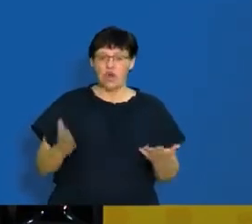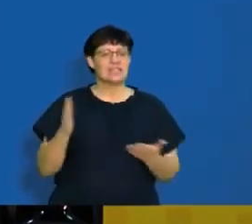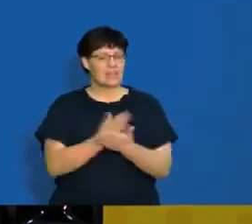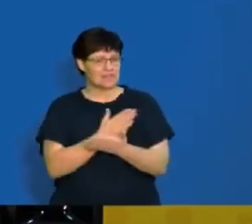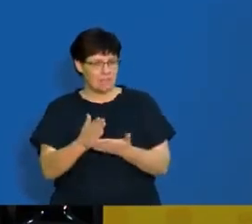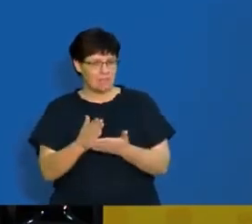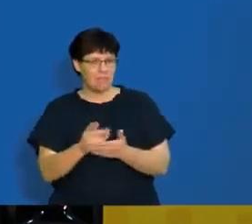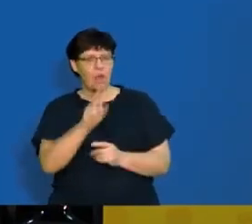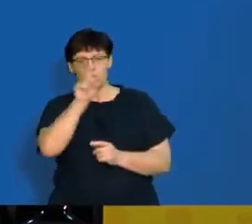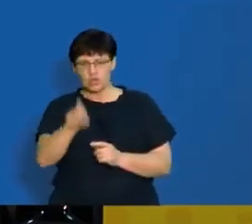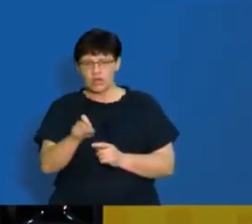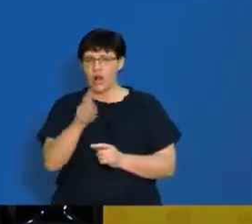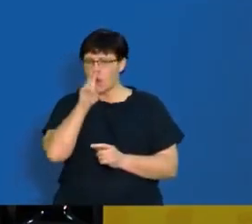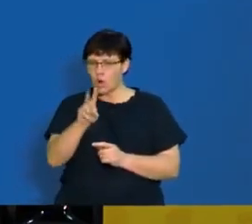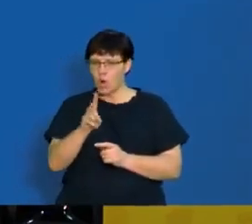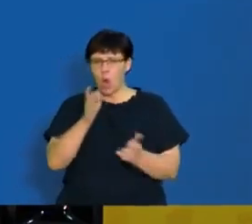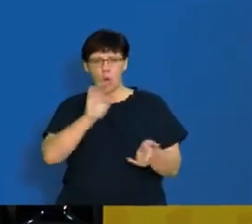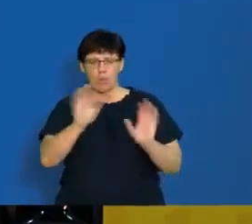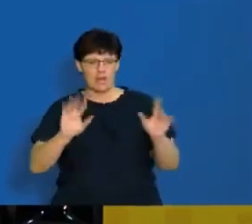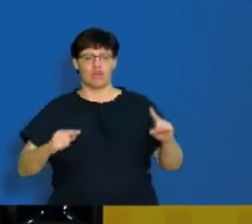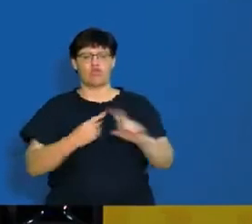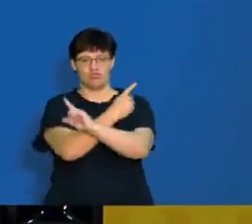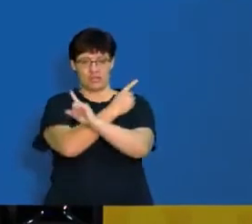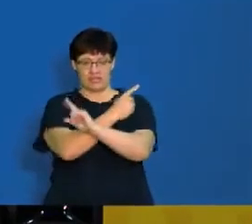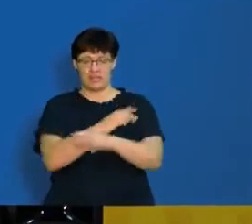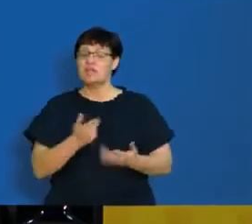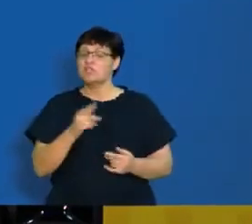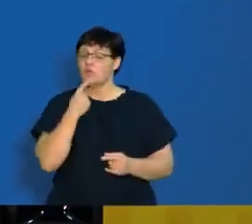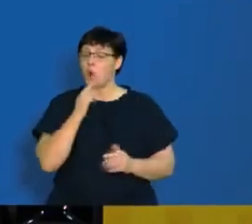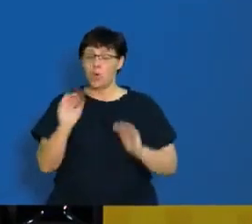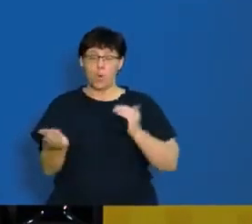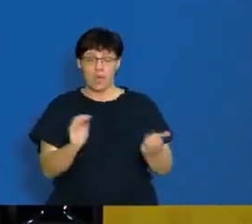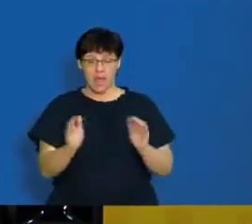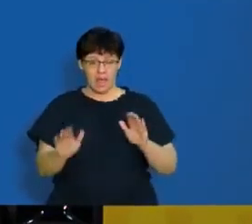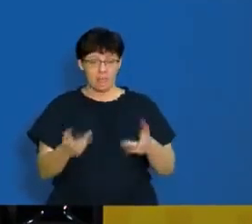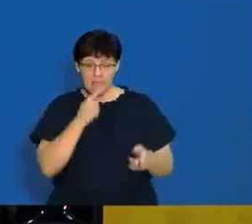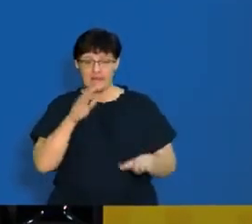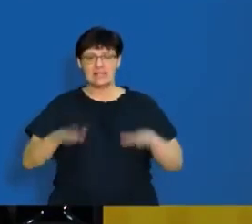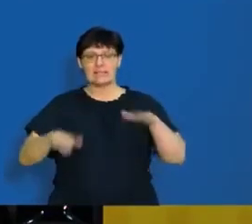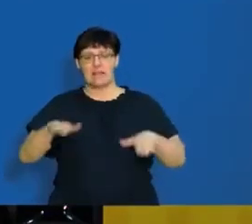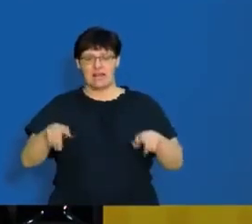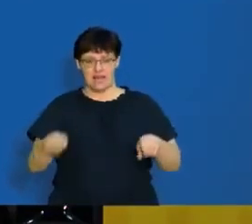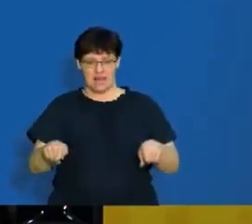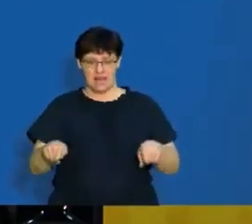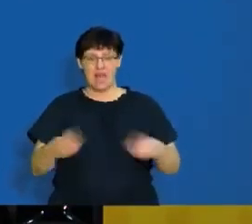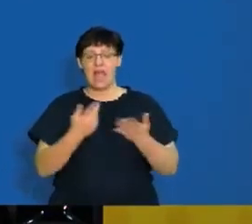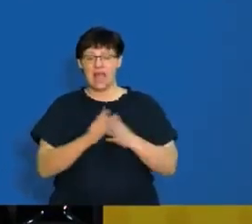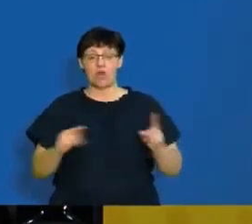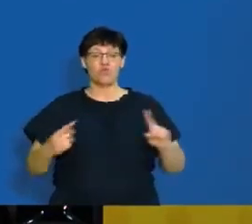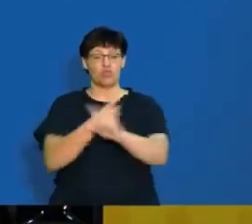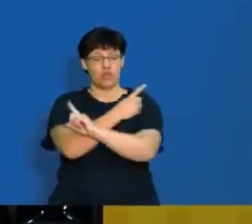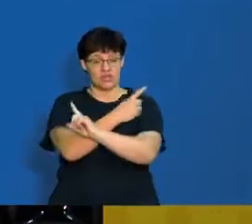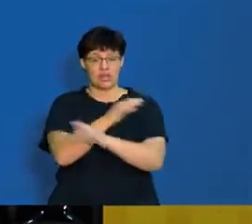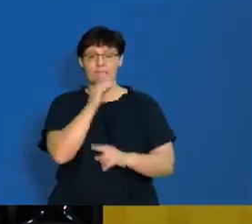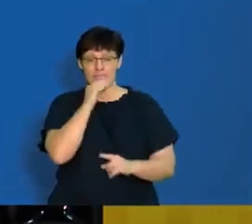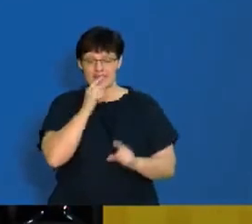you can get a question asking you to compare and contrast. So when you're comparing, you're looking for similarities, and then when you're contrasting,